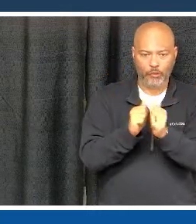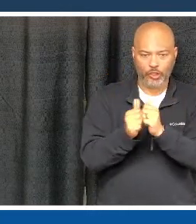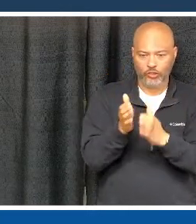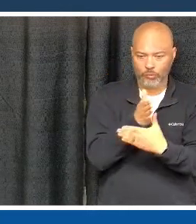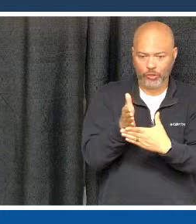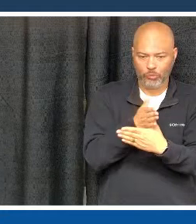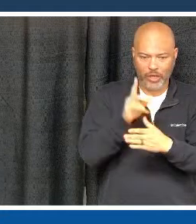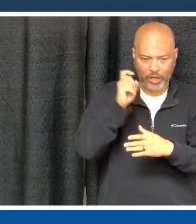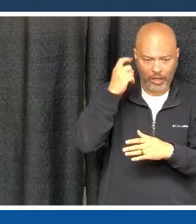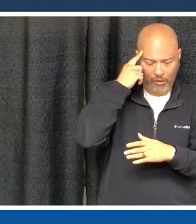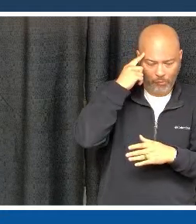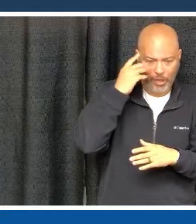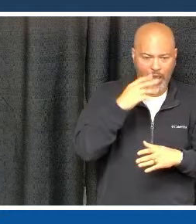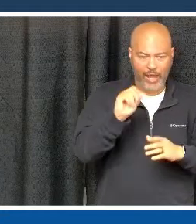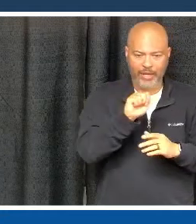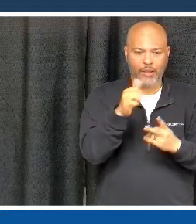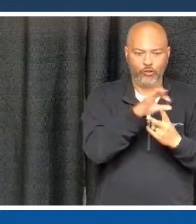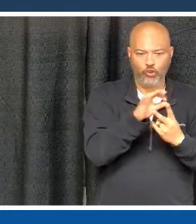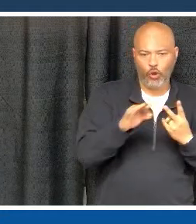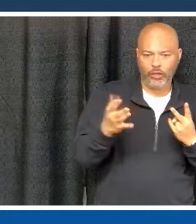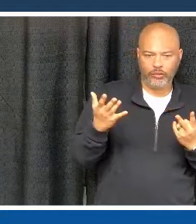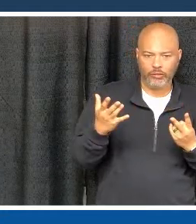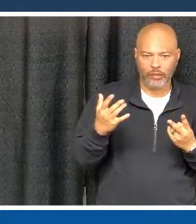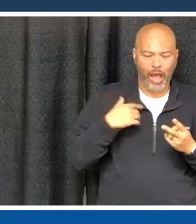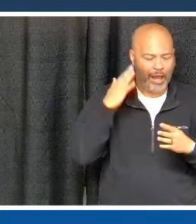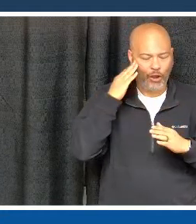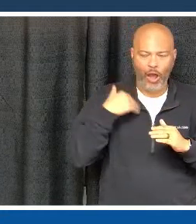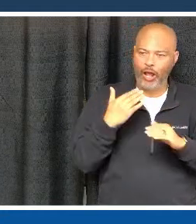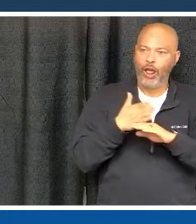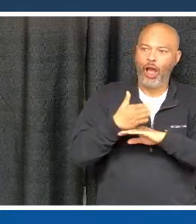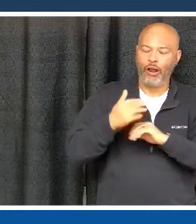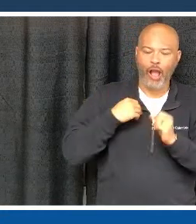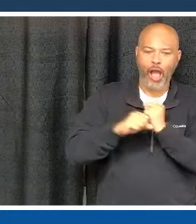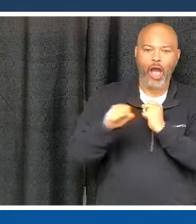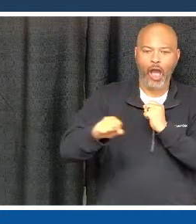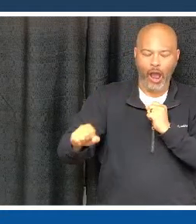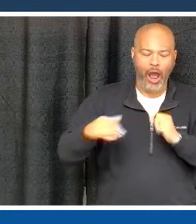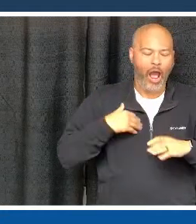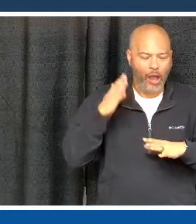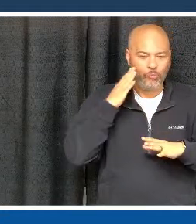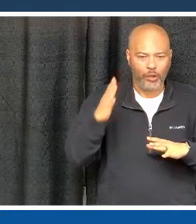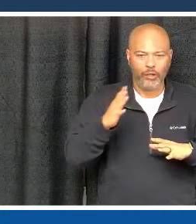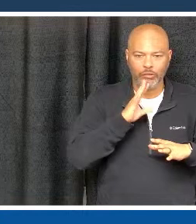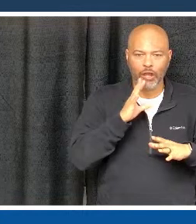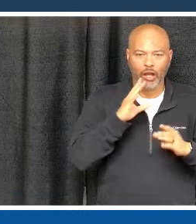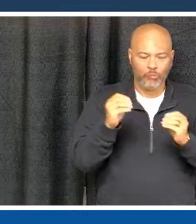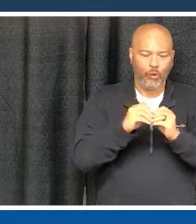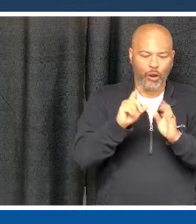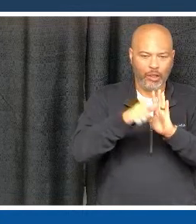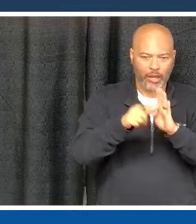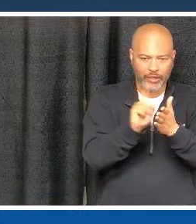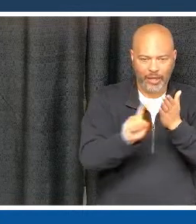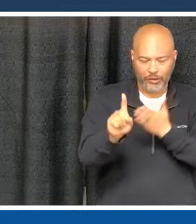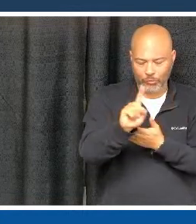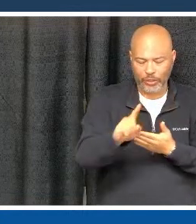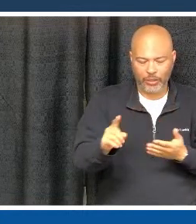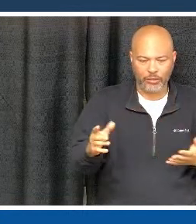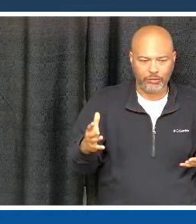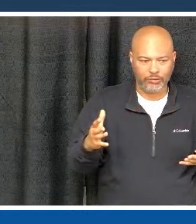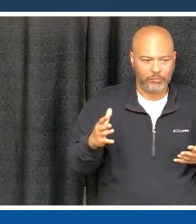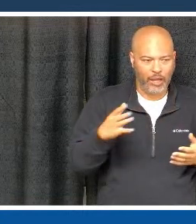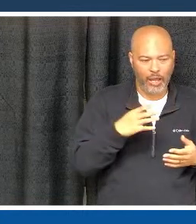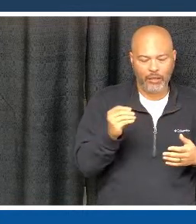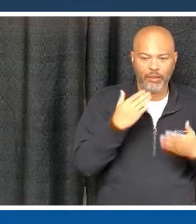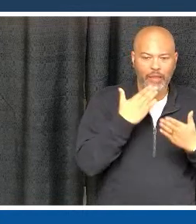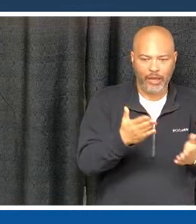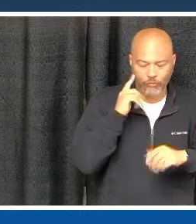the government school system. And I talked too much already, but I'll have a little more maybe to say about that next Thursday.